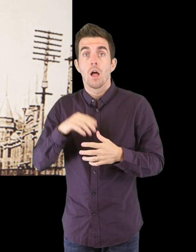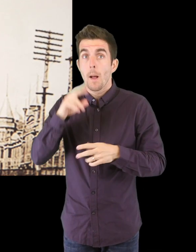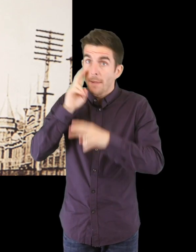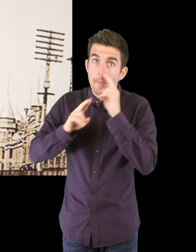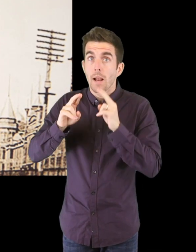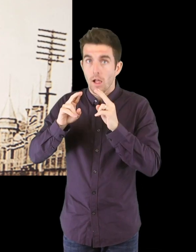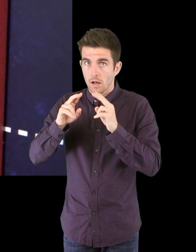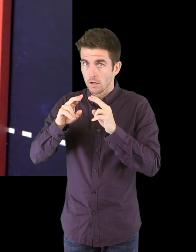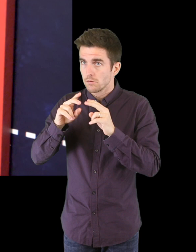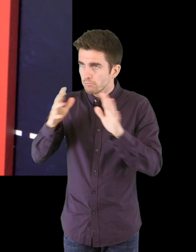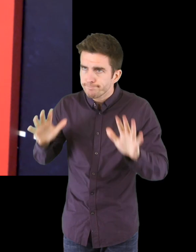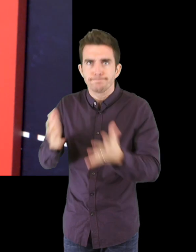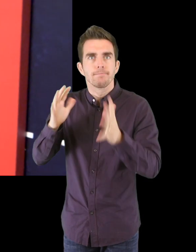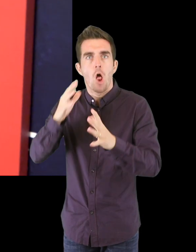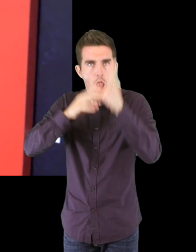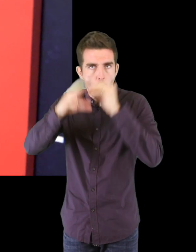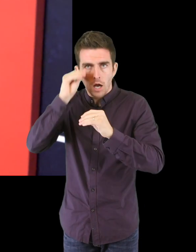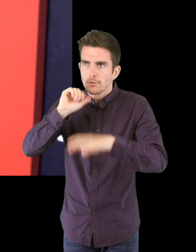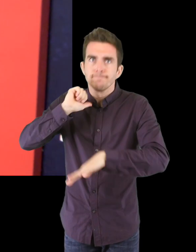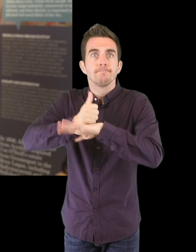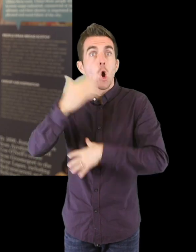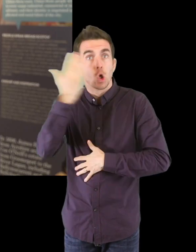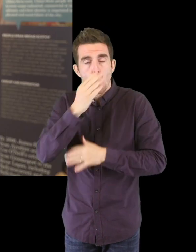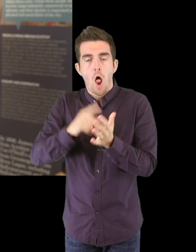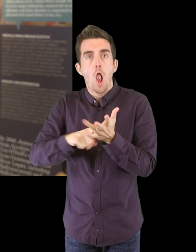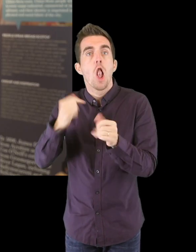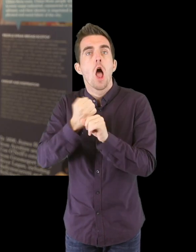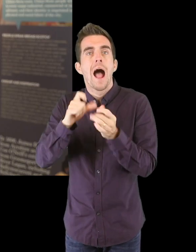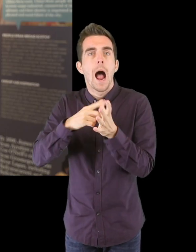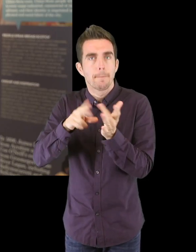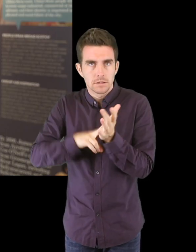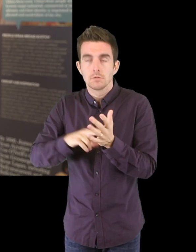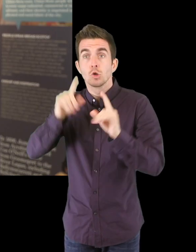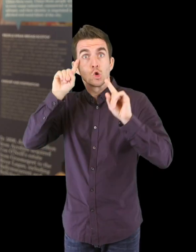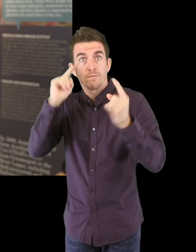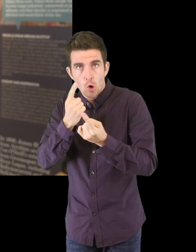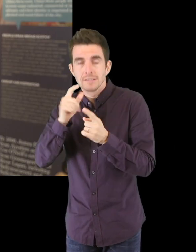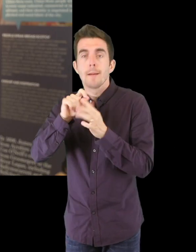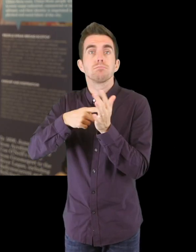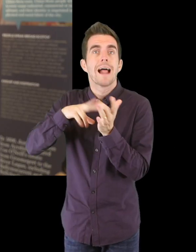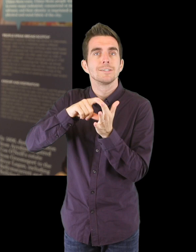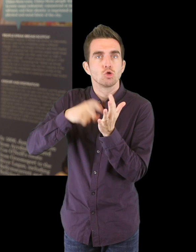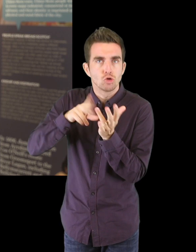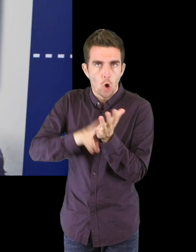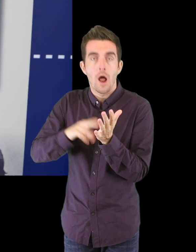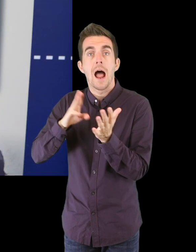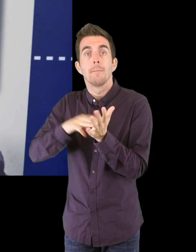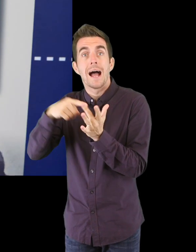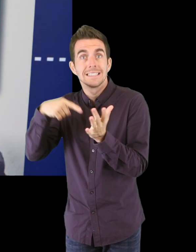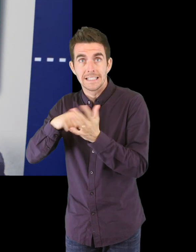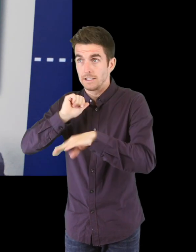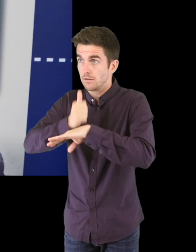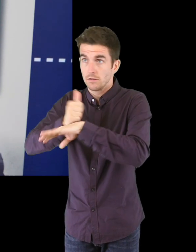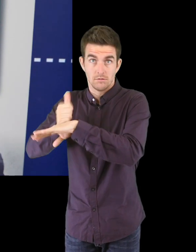see a people who promoted learning from establishing schools in log cabins through to universities such as Princeton or MIT.